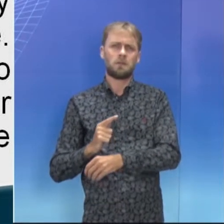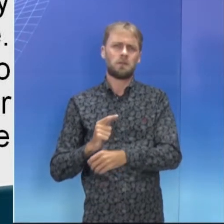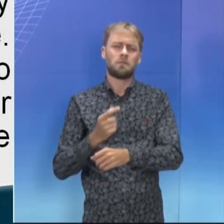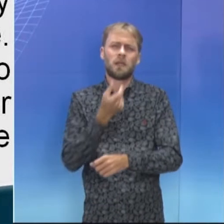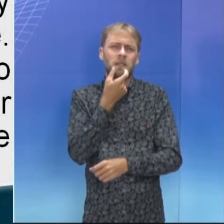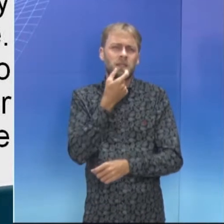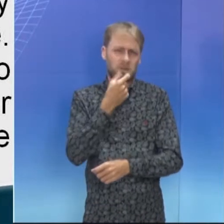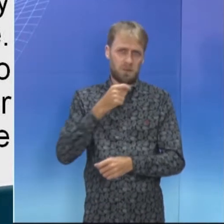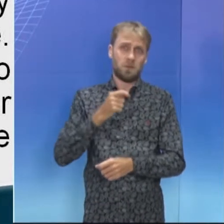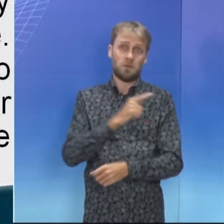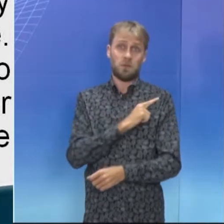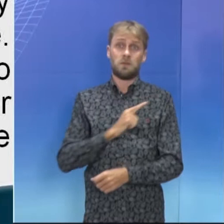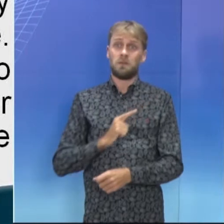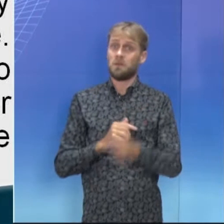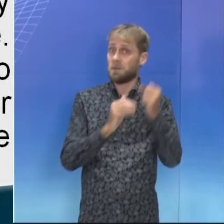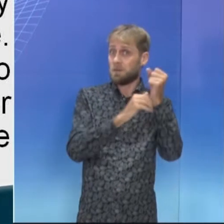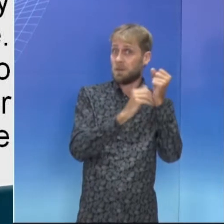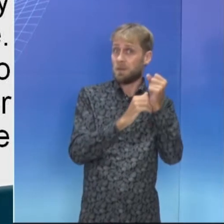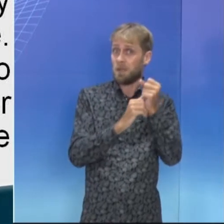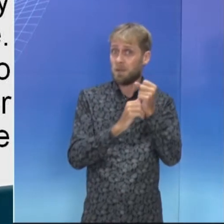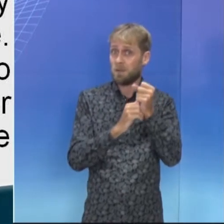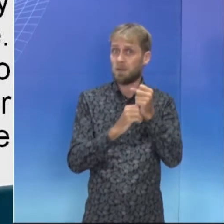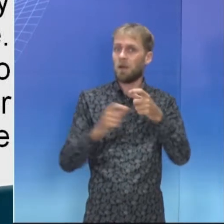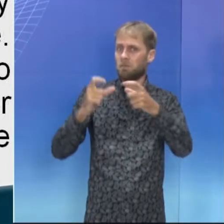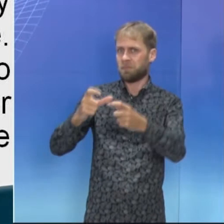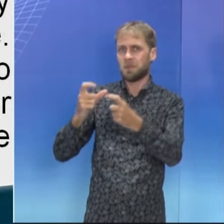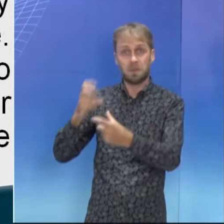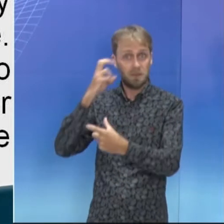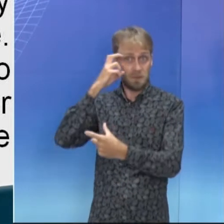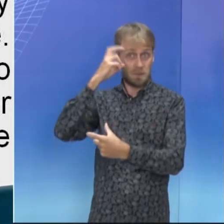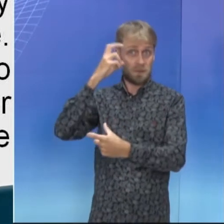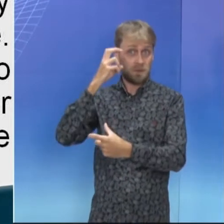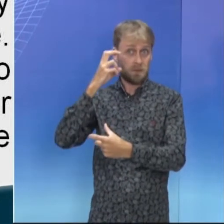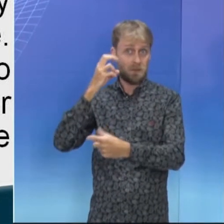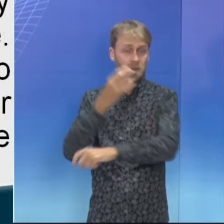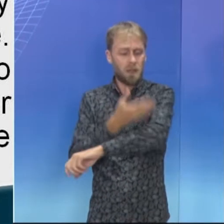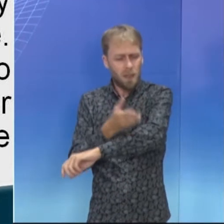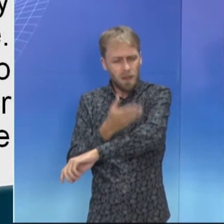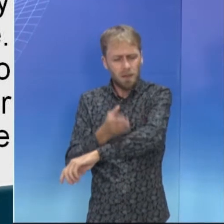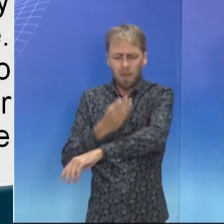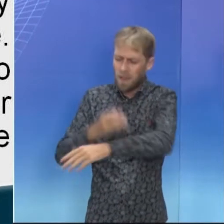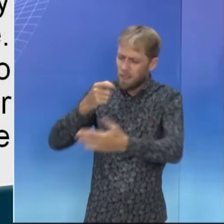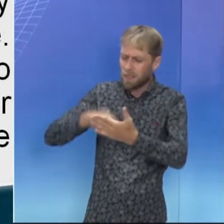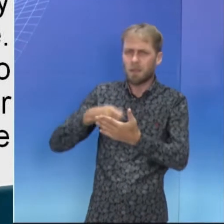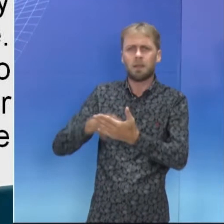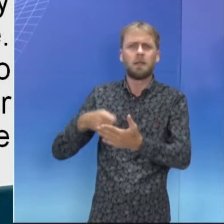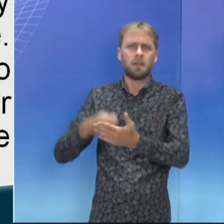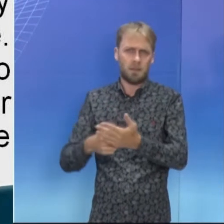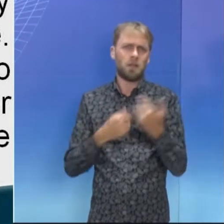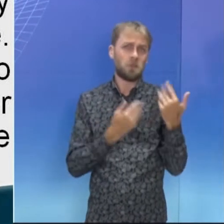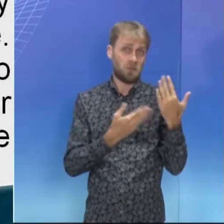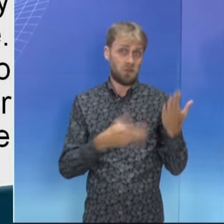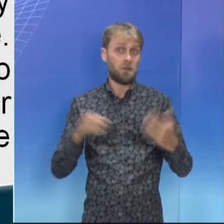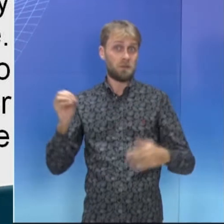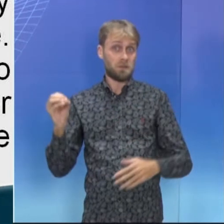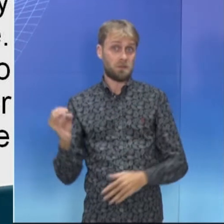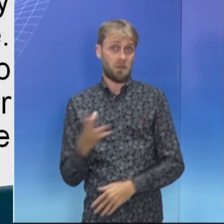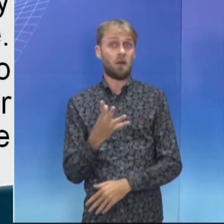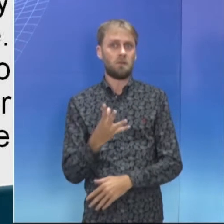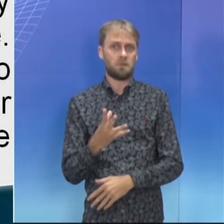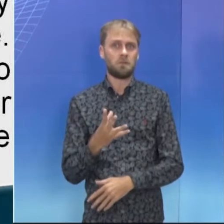Britain's intelligence agents are to recruit their next generations of cyber spies by